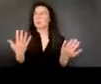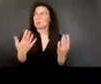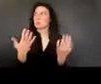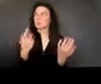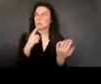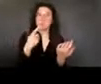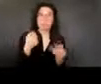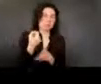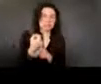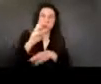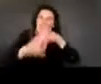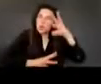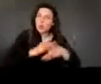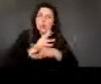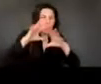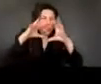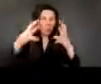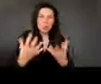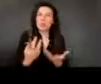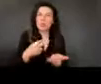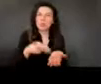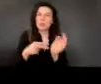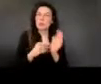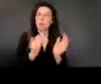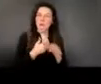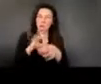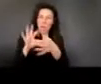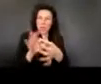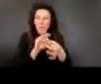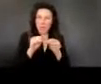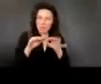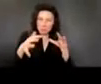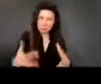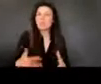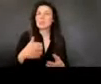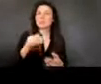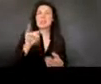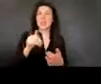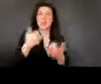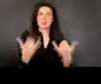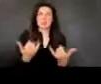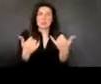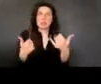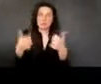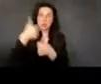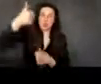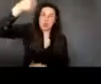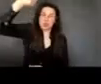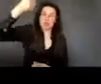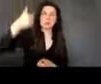illuminated for sure, these interconnections and specifically the hierarchies that exist within that entanglement for